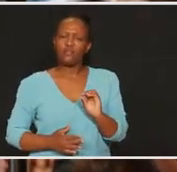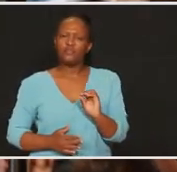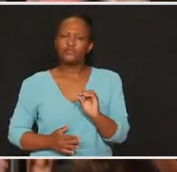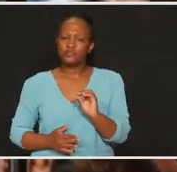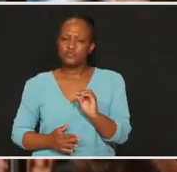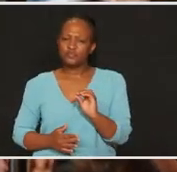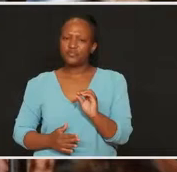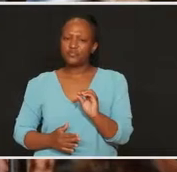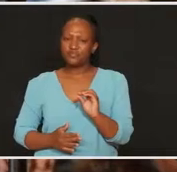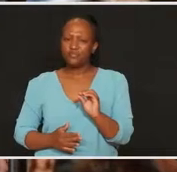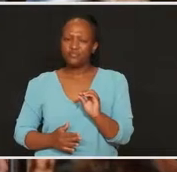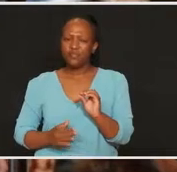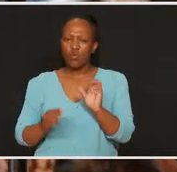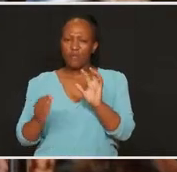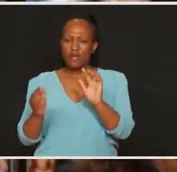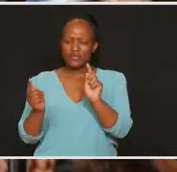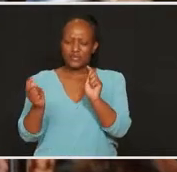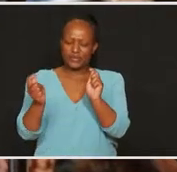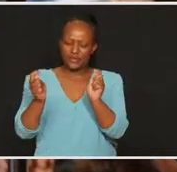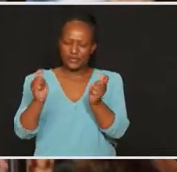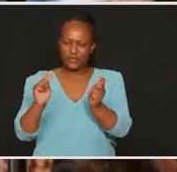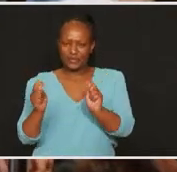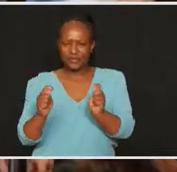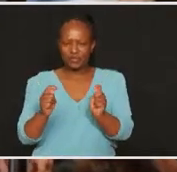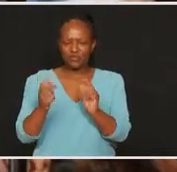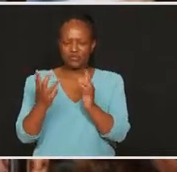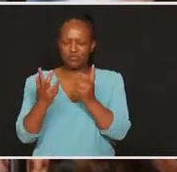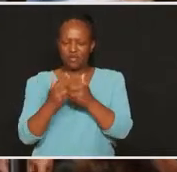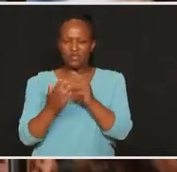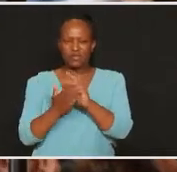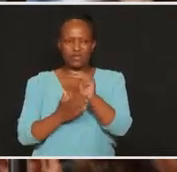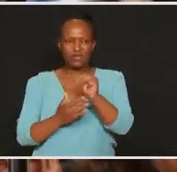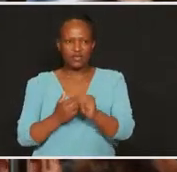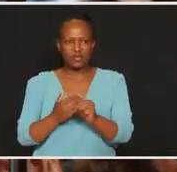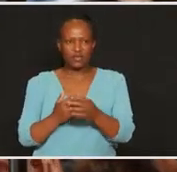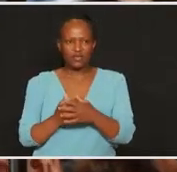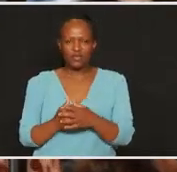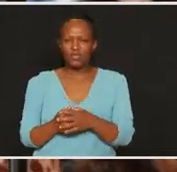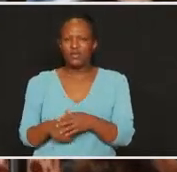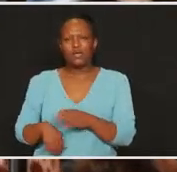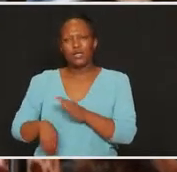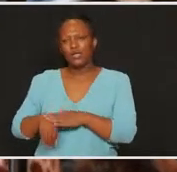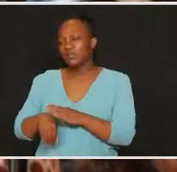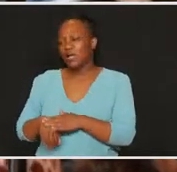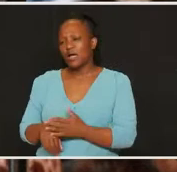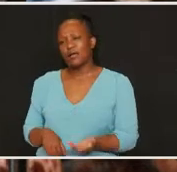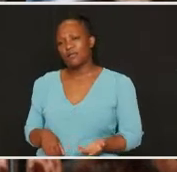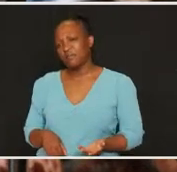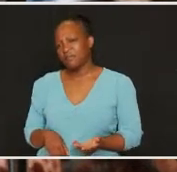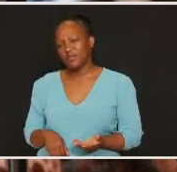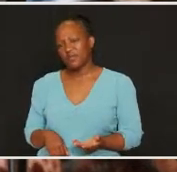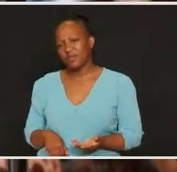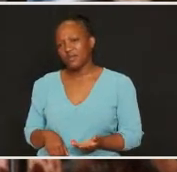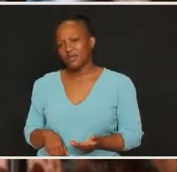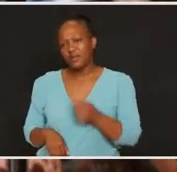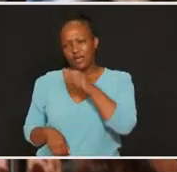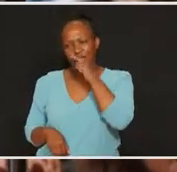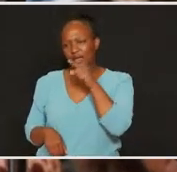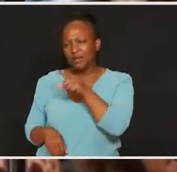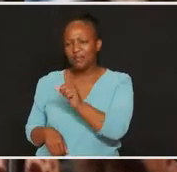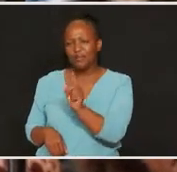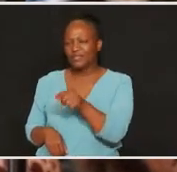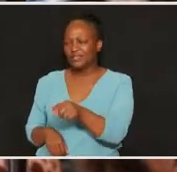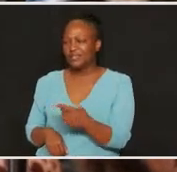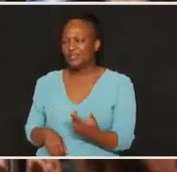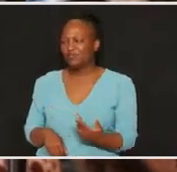and re-engineered to match the candidates let's not recognize the time what was your name you did